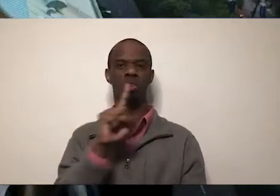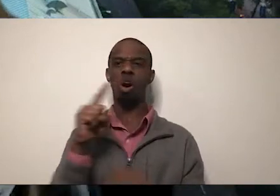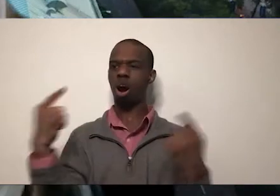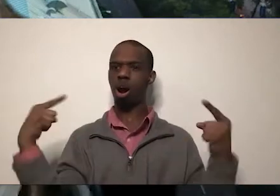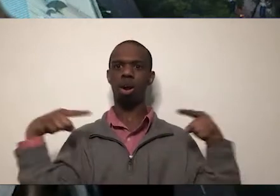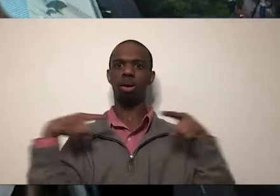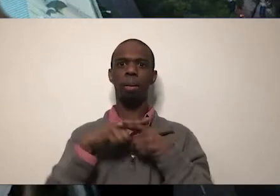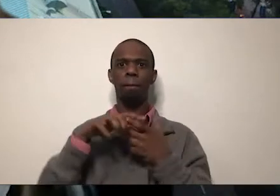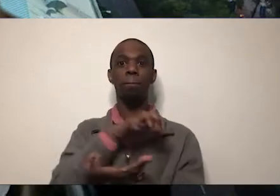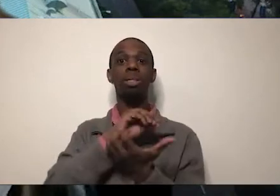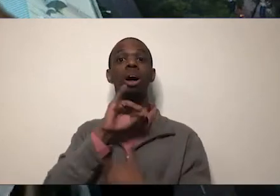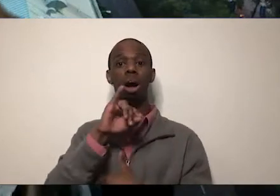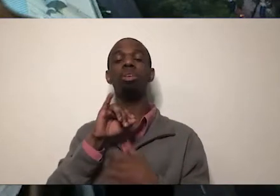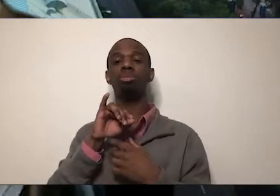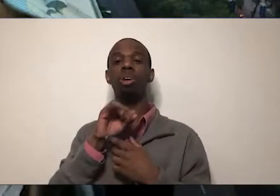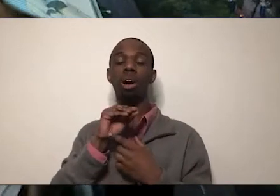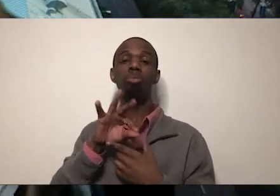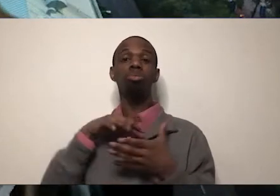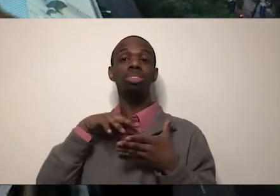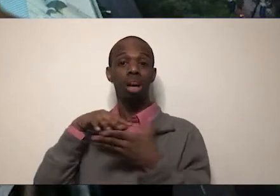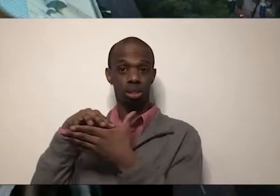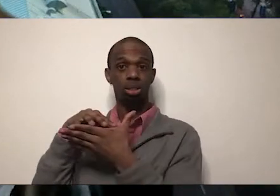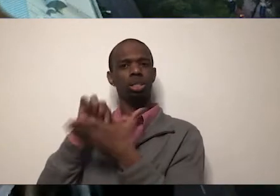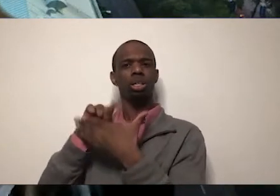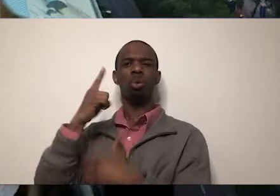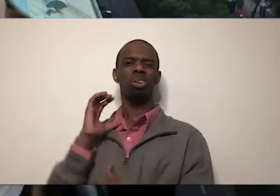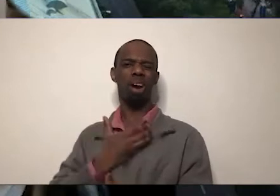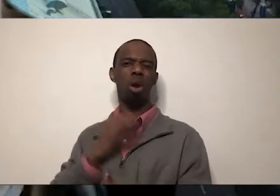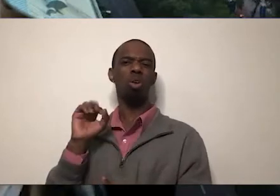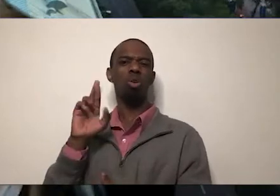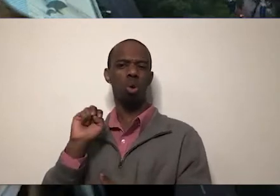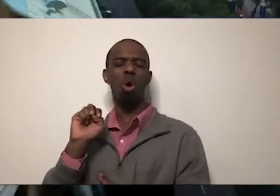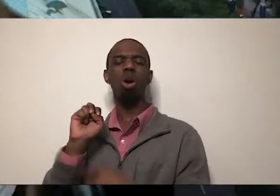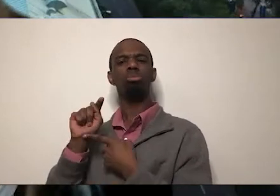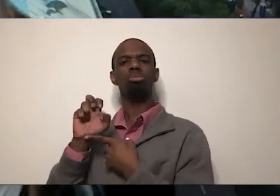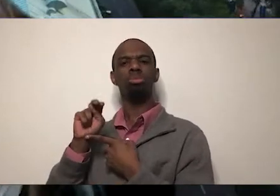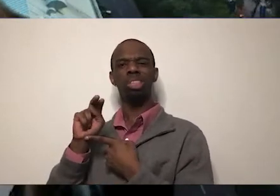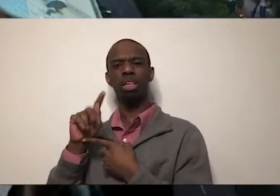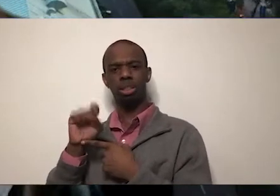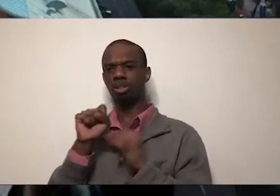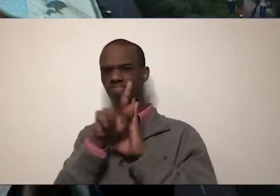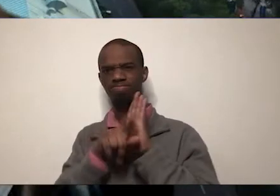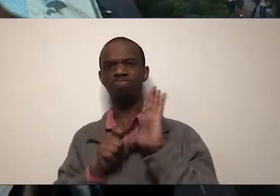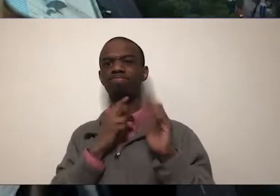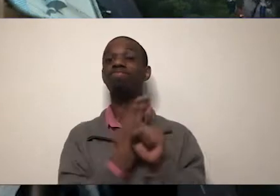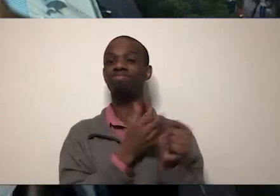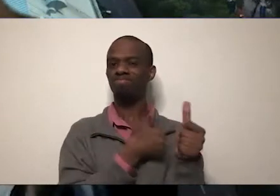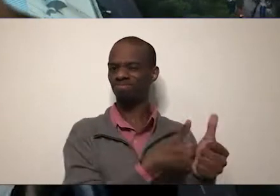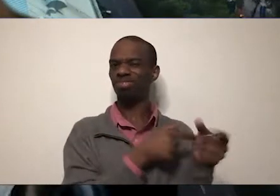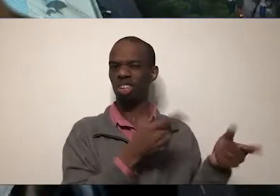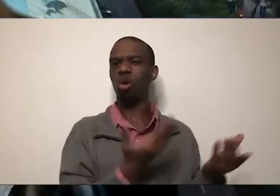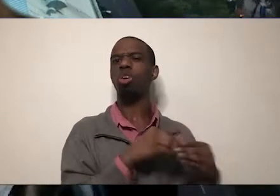this wonderful panel. These discussions bring together scientists and artists and policymakers,